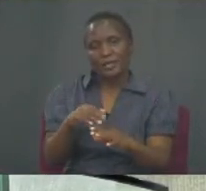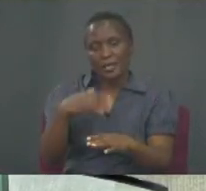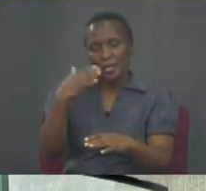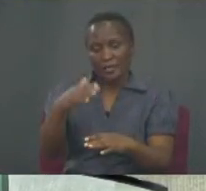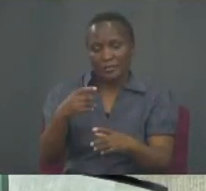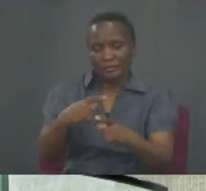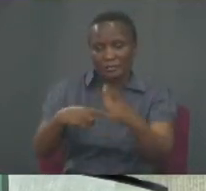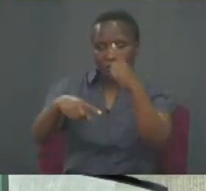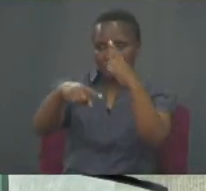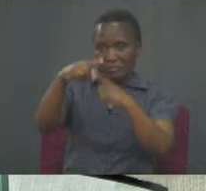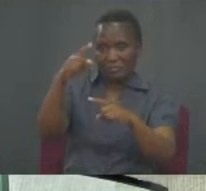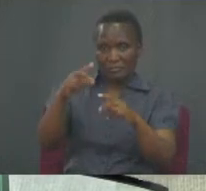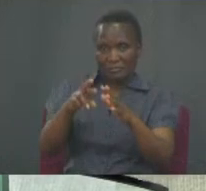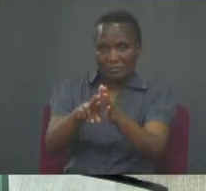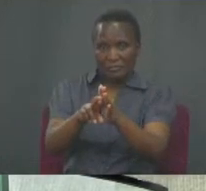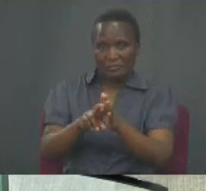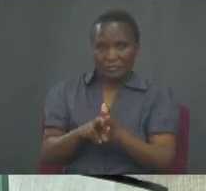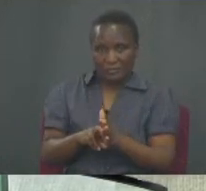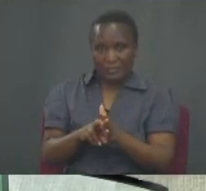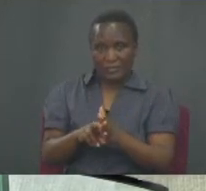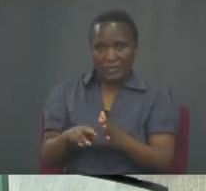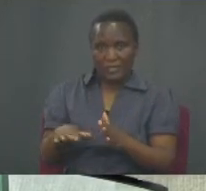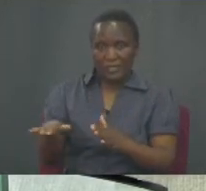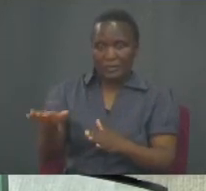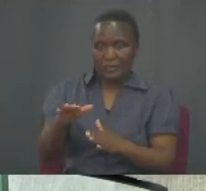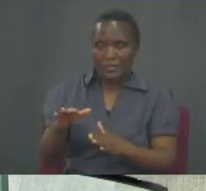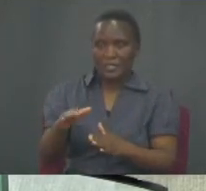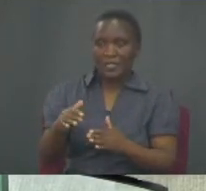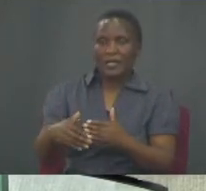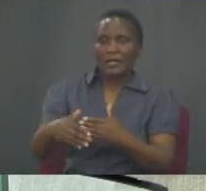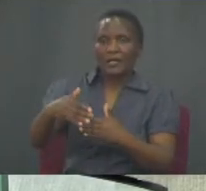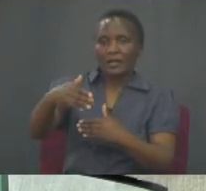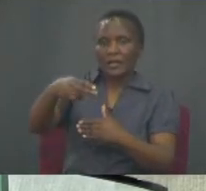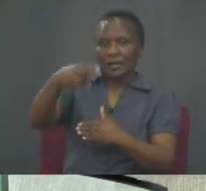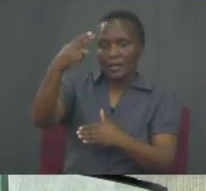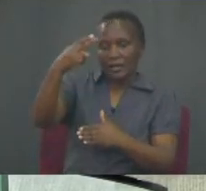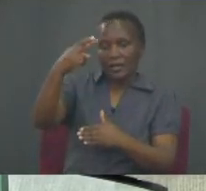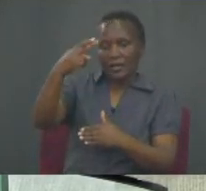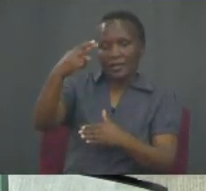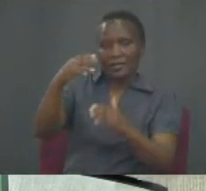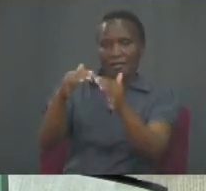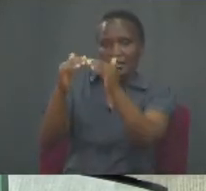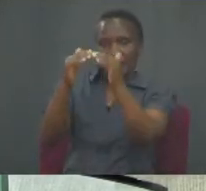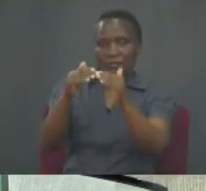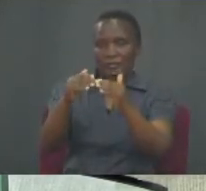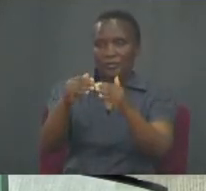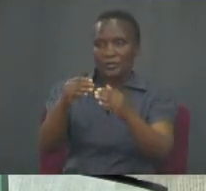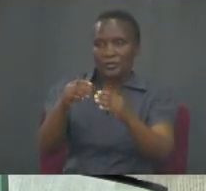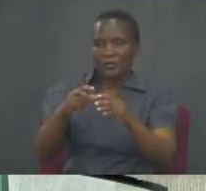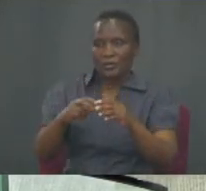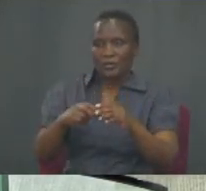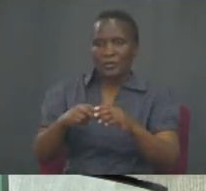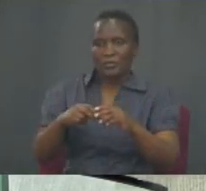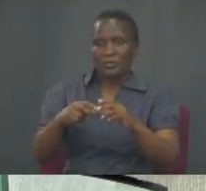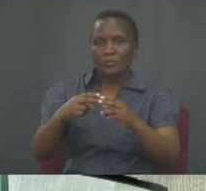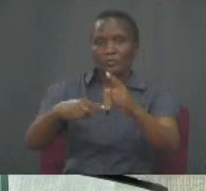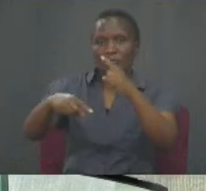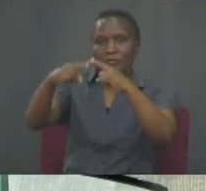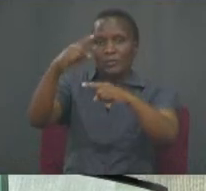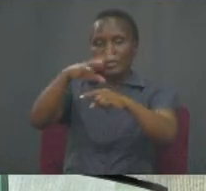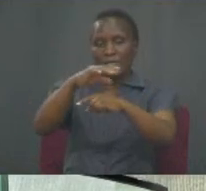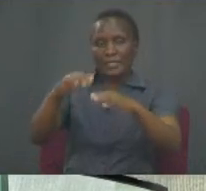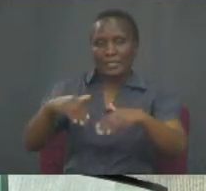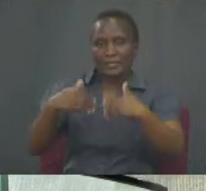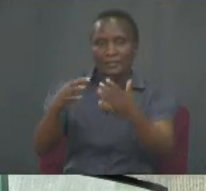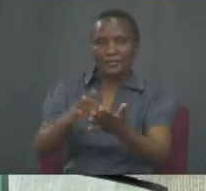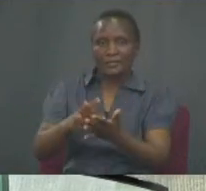gained places us on a higher round of the ladder of progress, and it gives us spiritual strength for